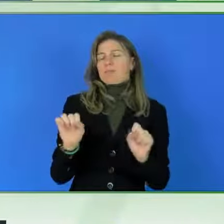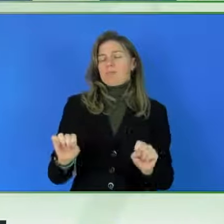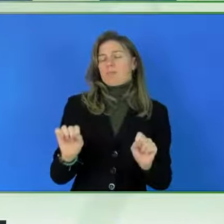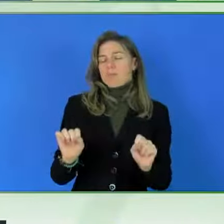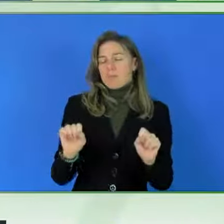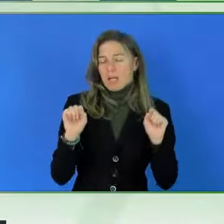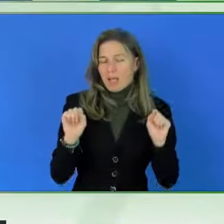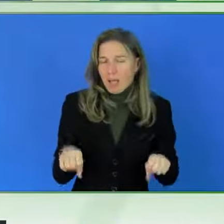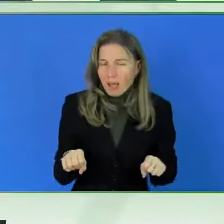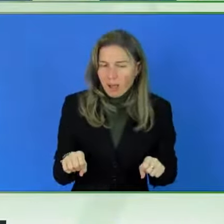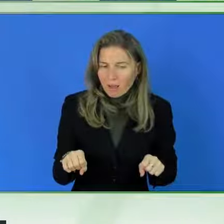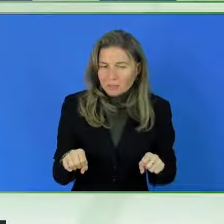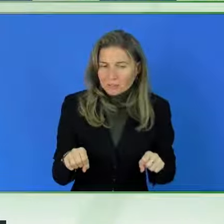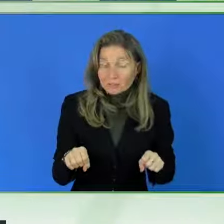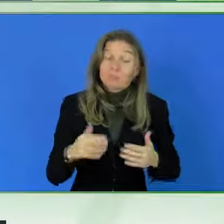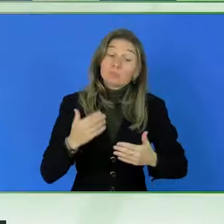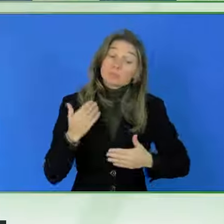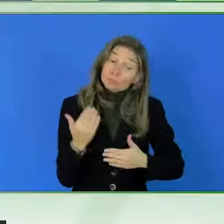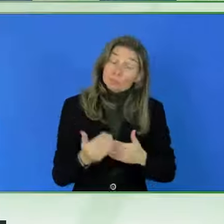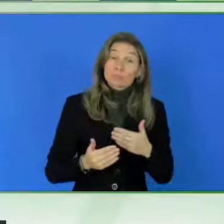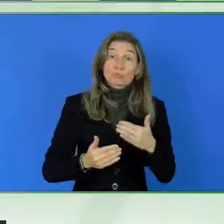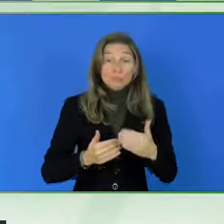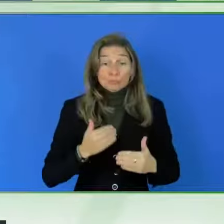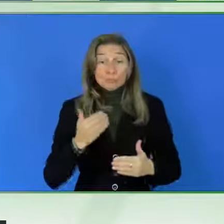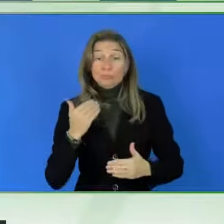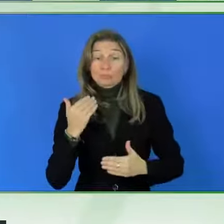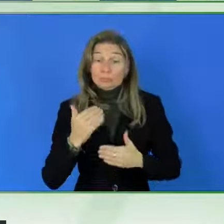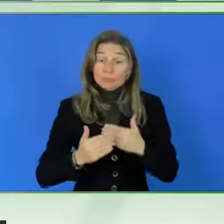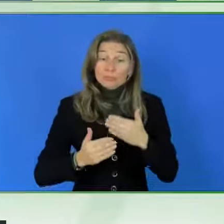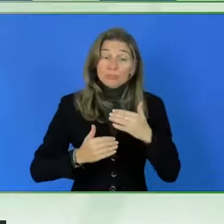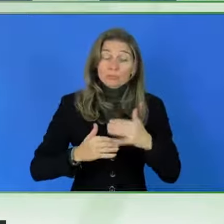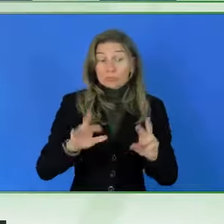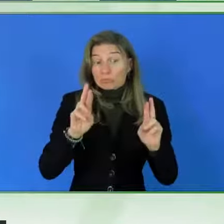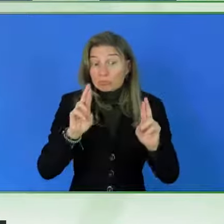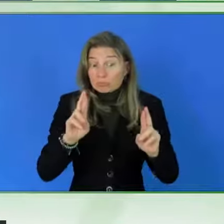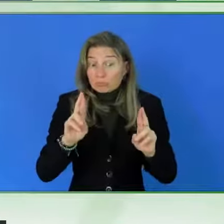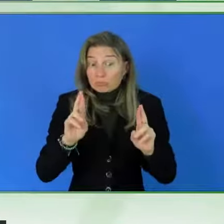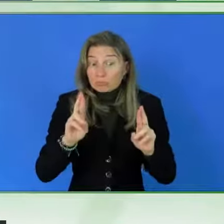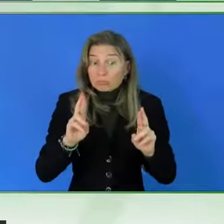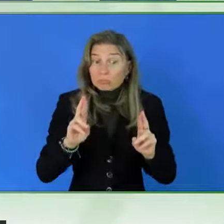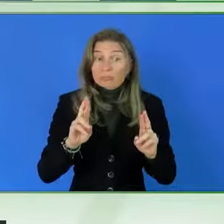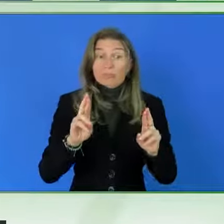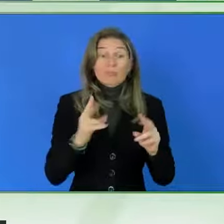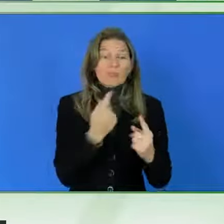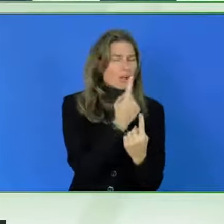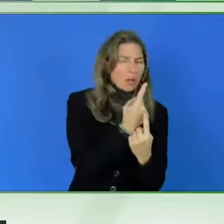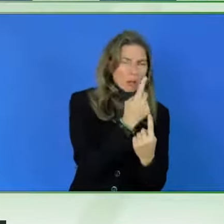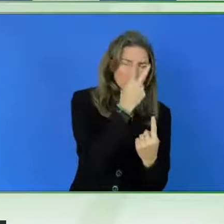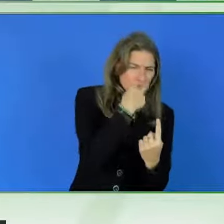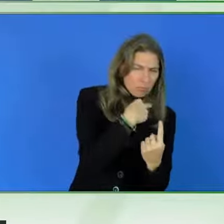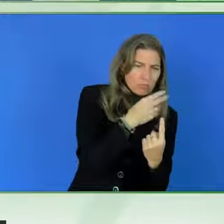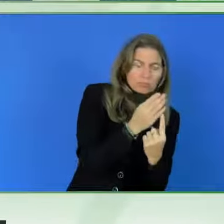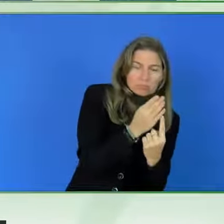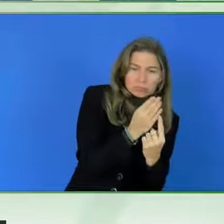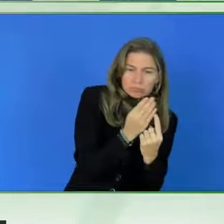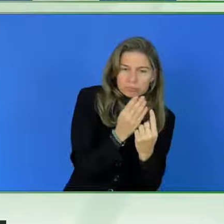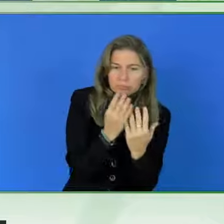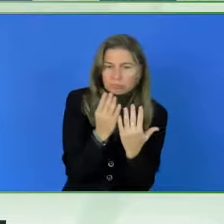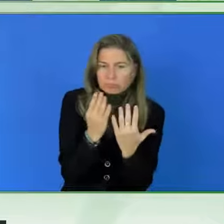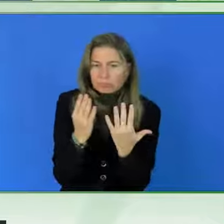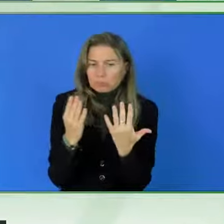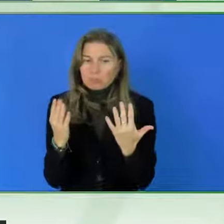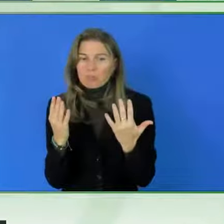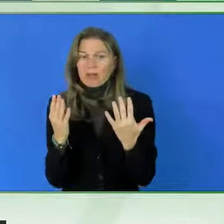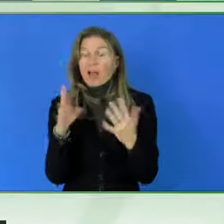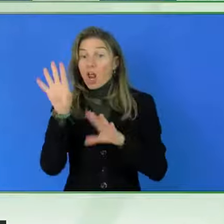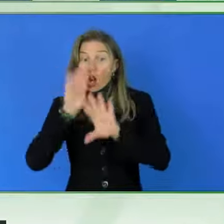as we progress, I hope we can expand across different use cases, learning from insights like the